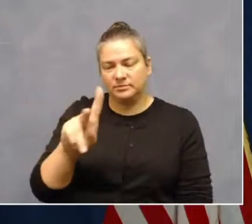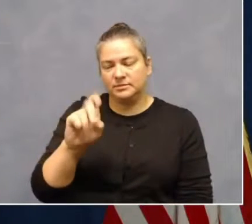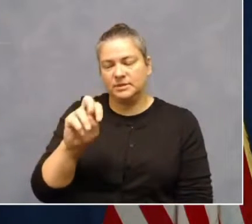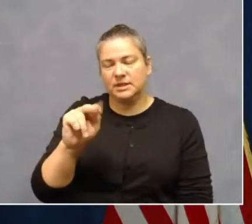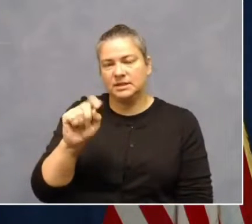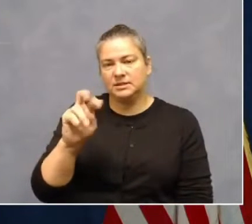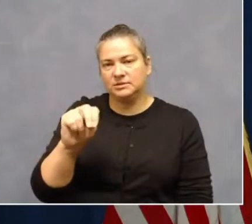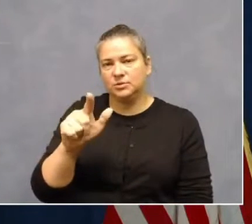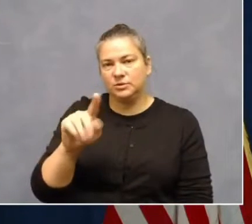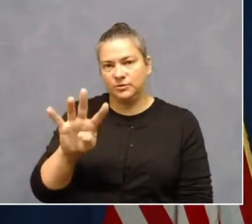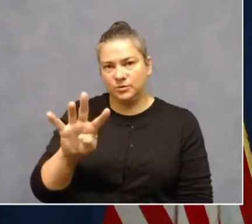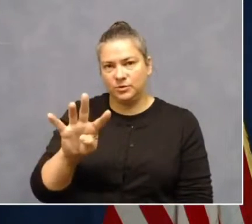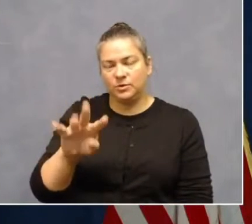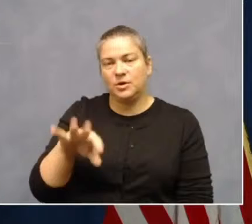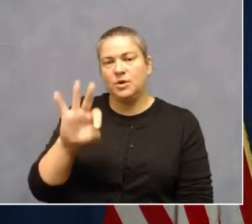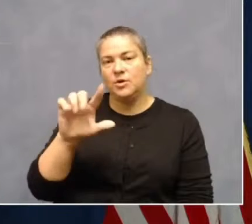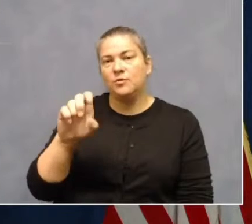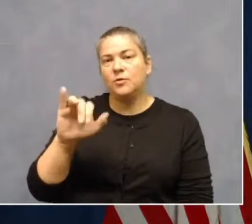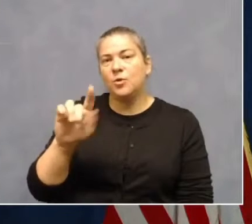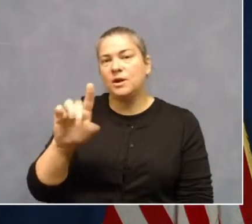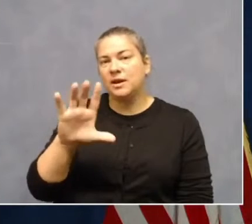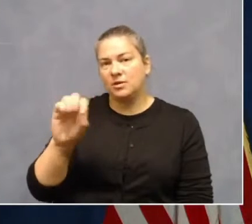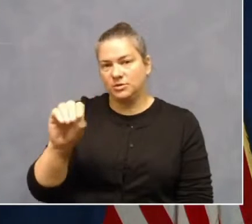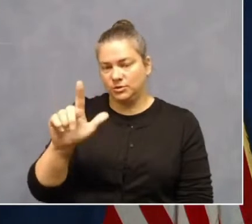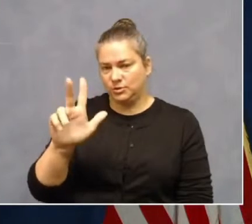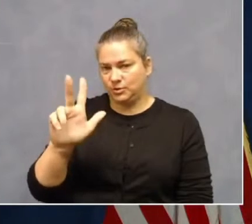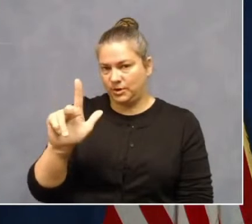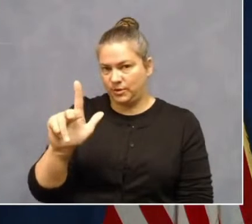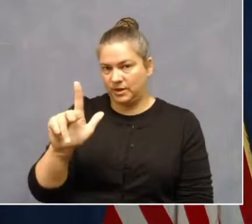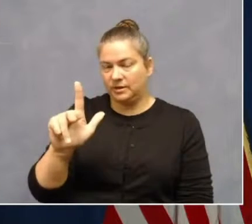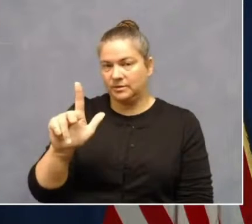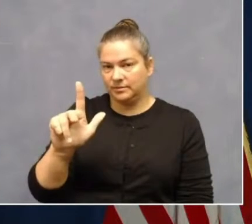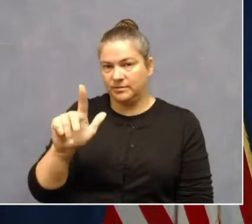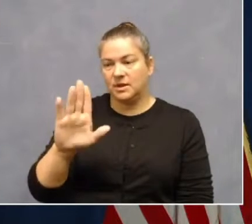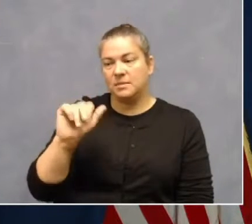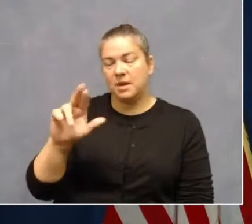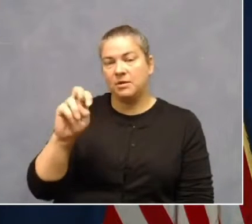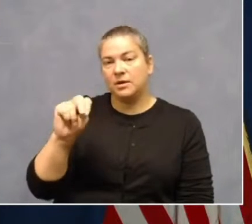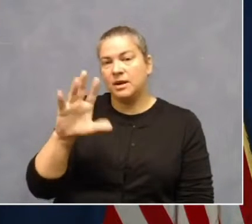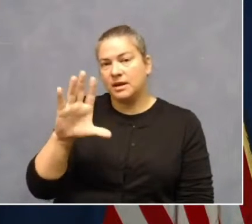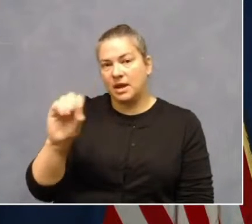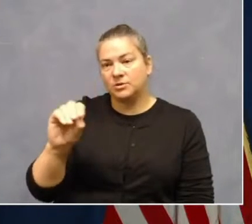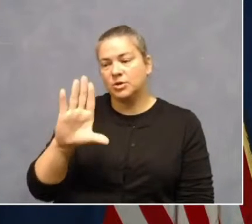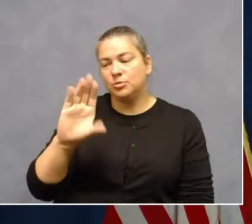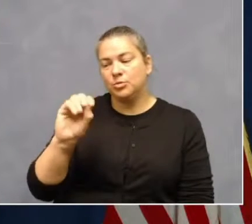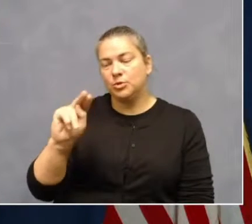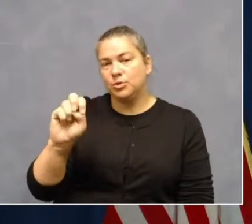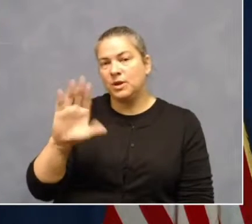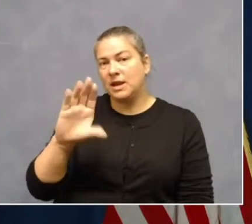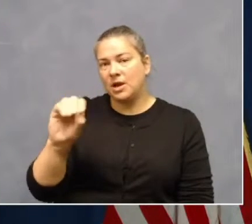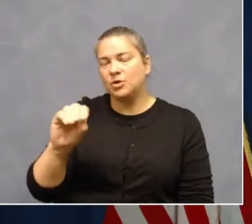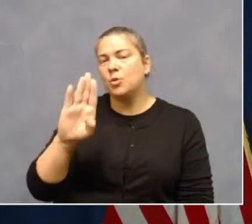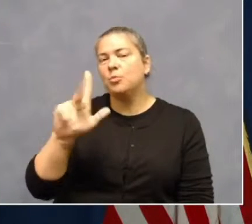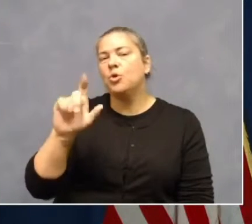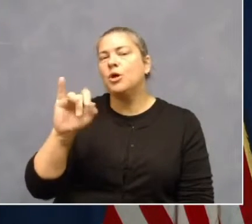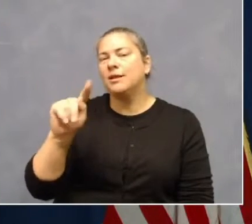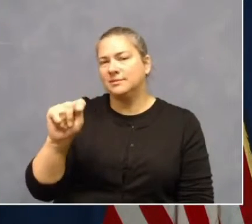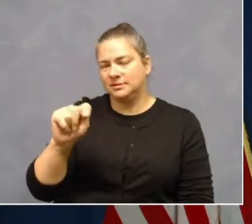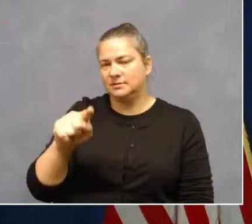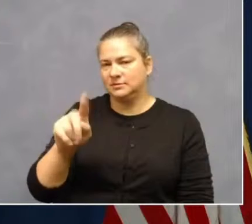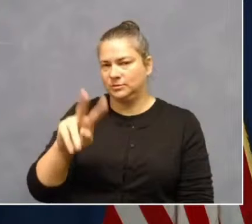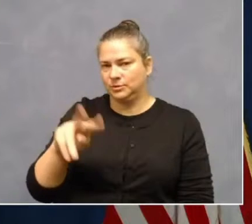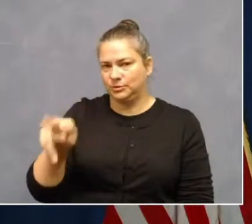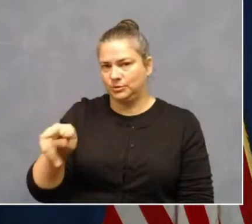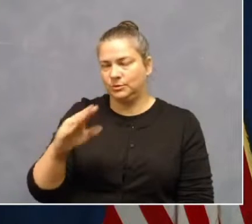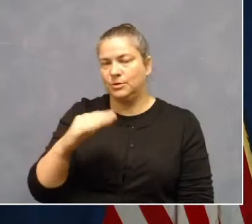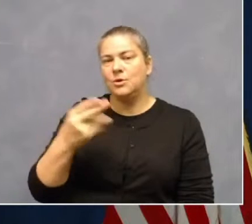24, Floyd County with 23, Barron County and Boone County and Bullock County all with 22, Hardin